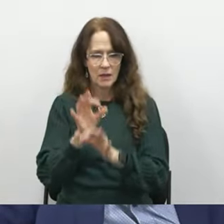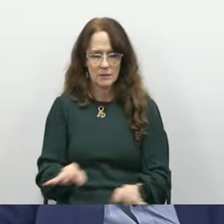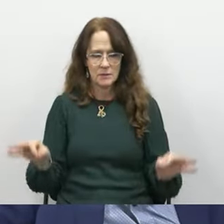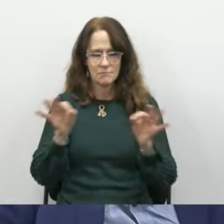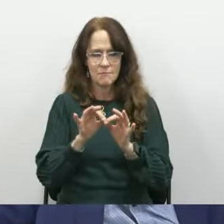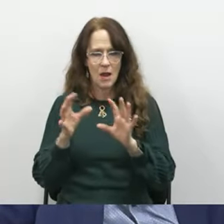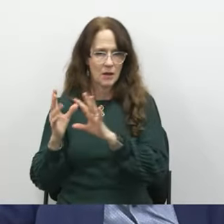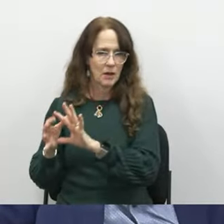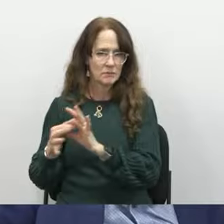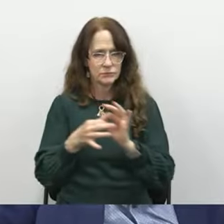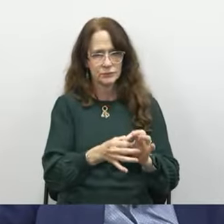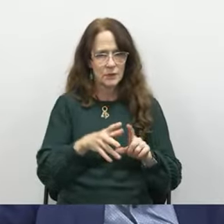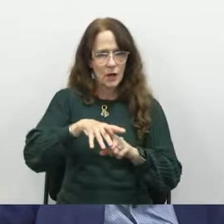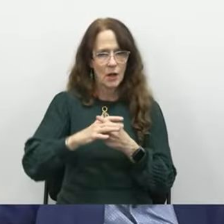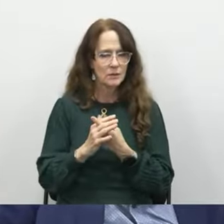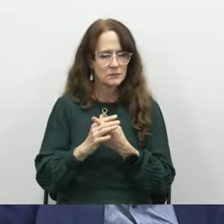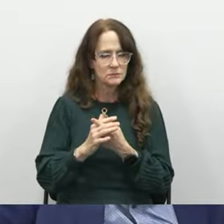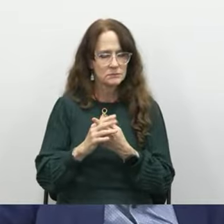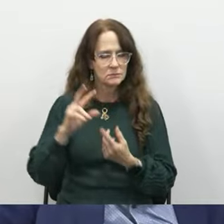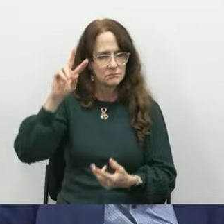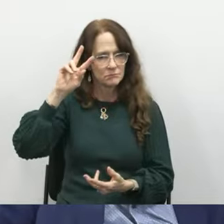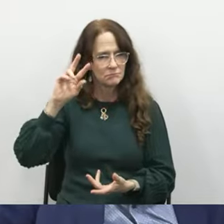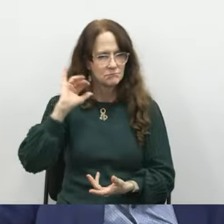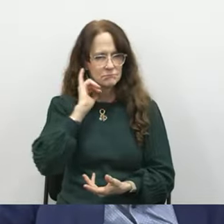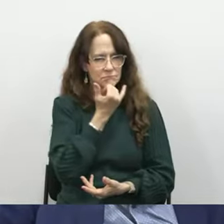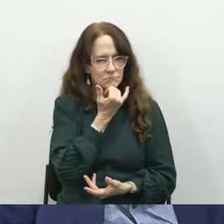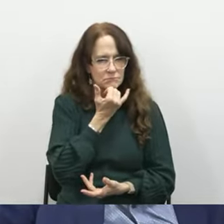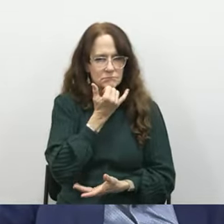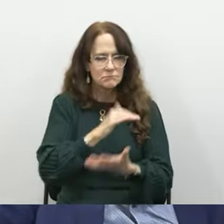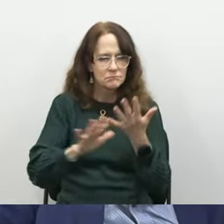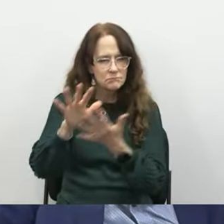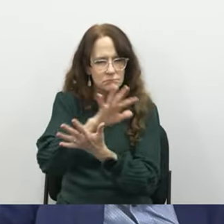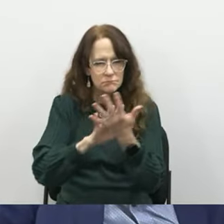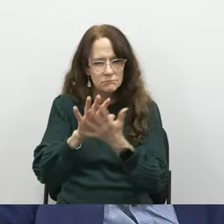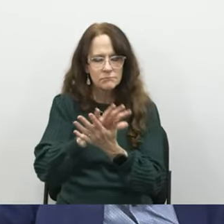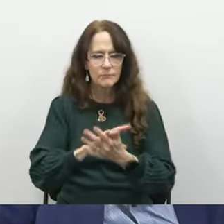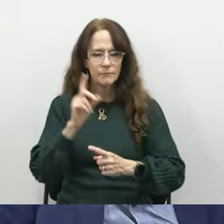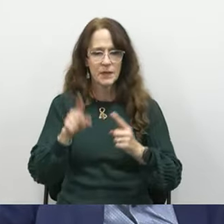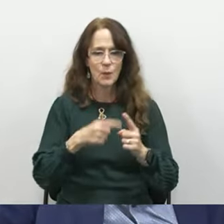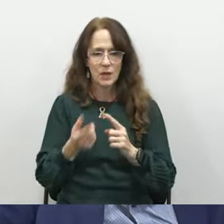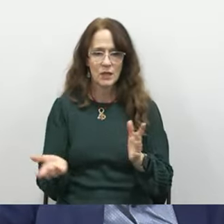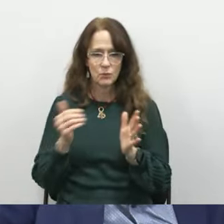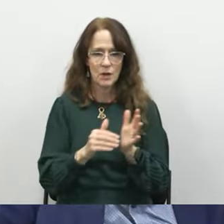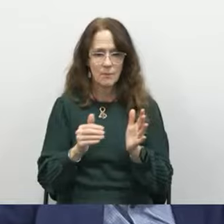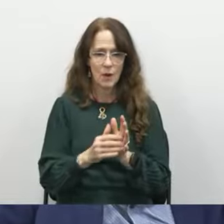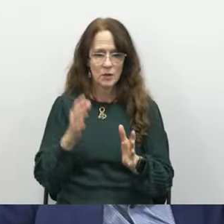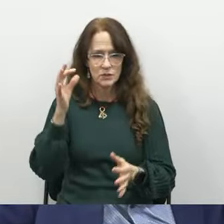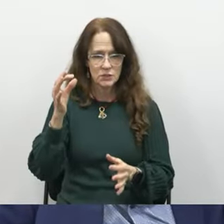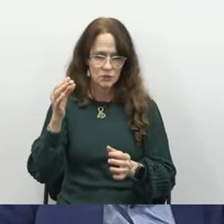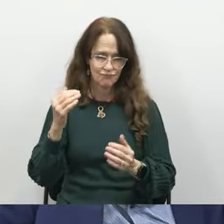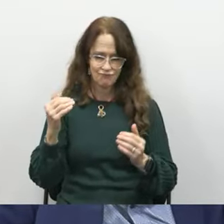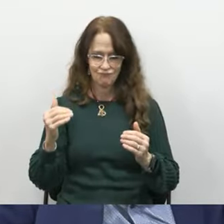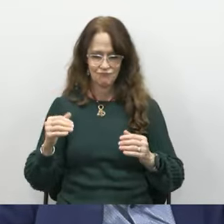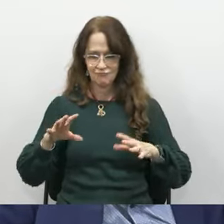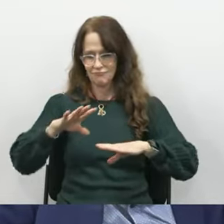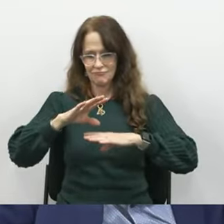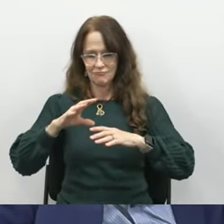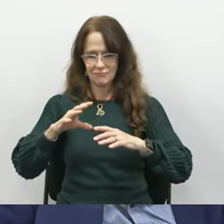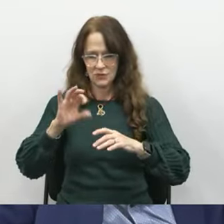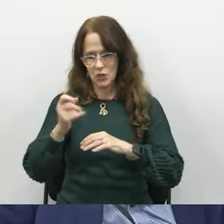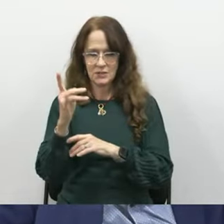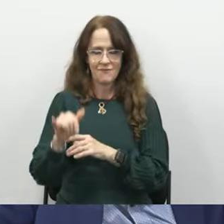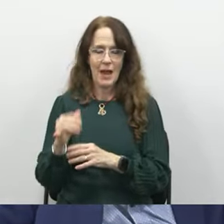context, it becomes misleading. When that framing is repeated to justify decisions affecting students,